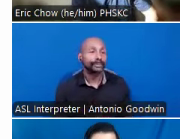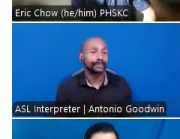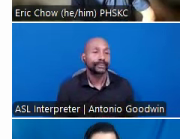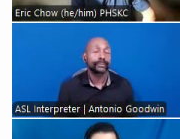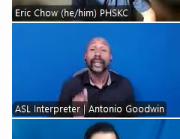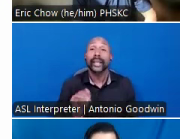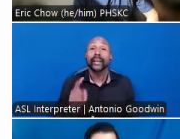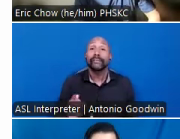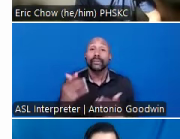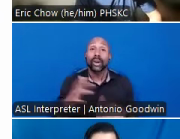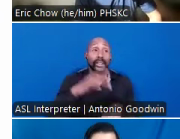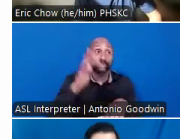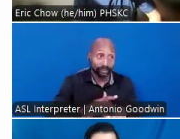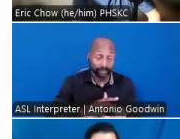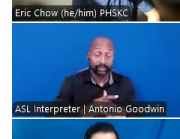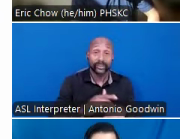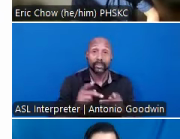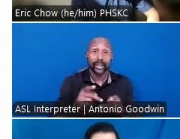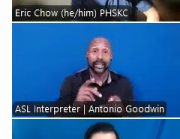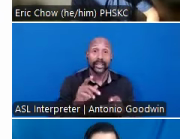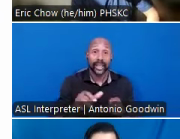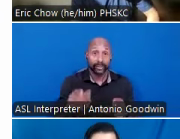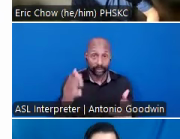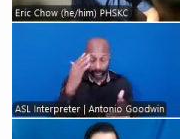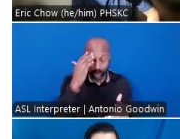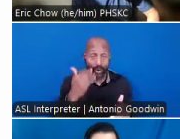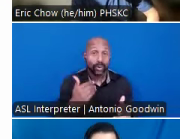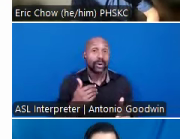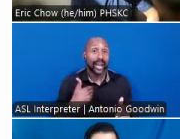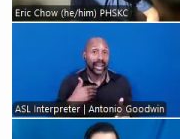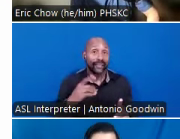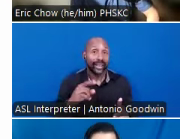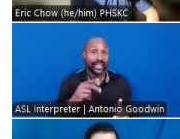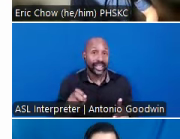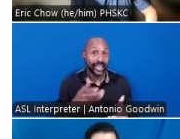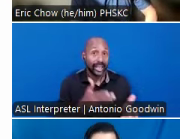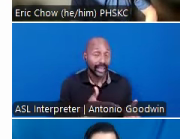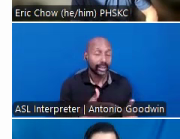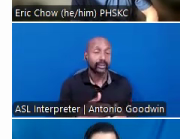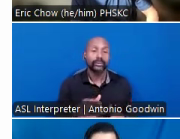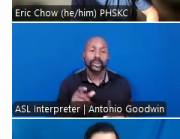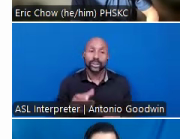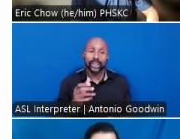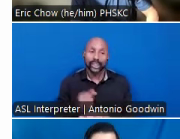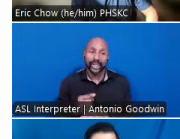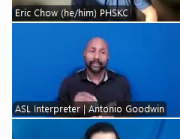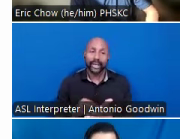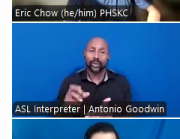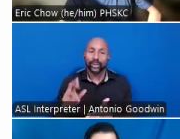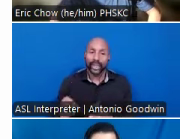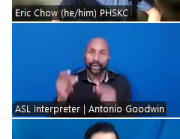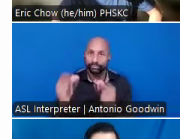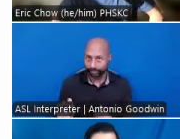make sure to seek medical care early so you can get treatment early. And then also it's important to note